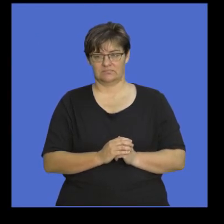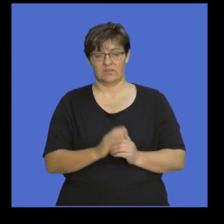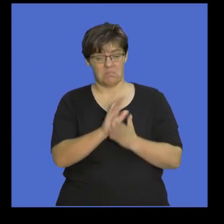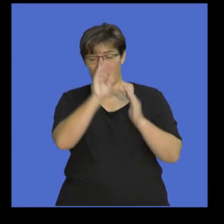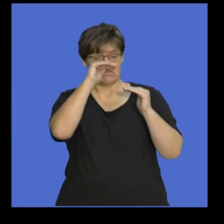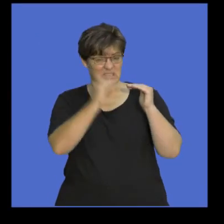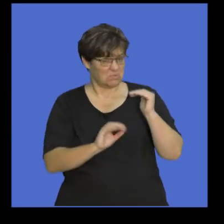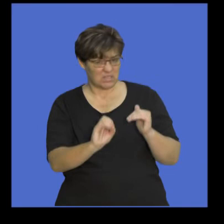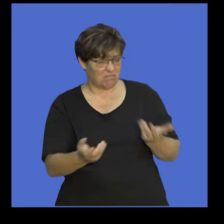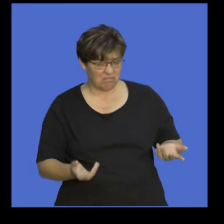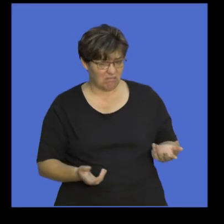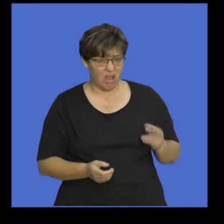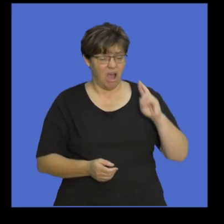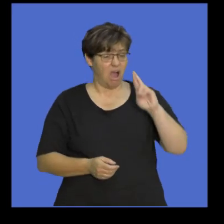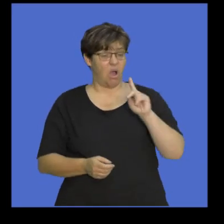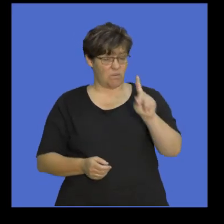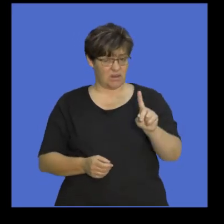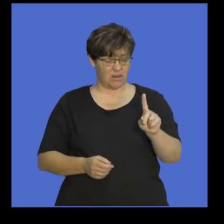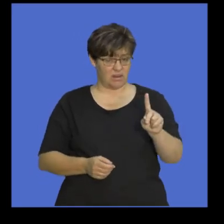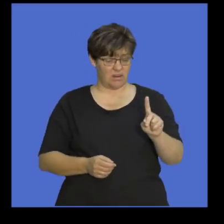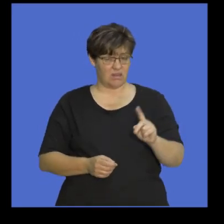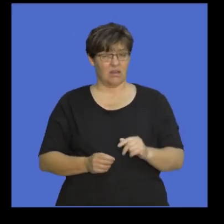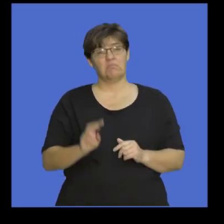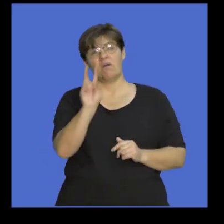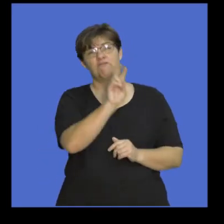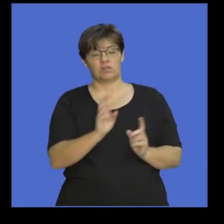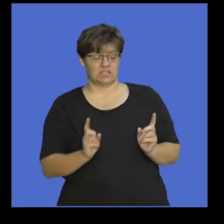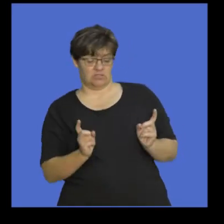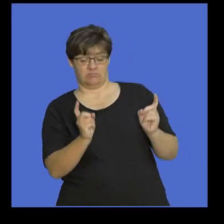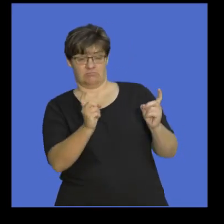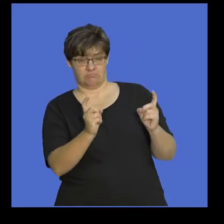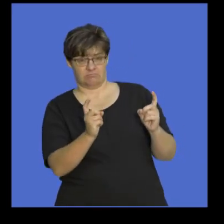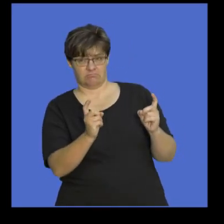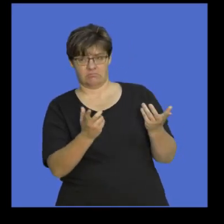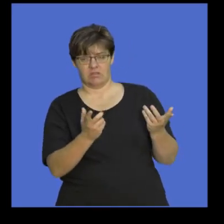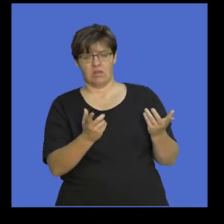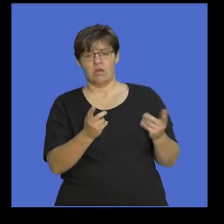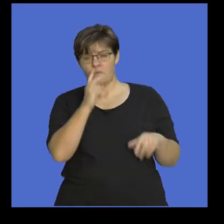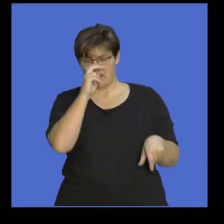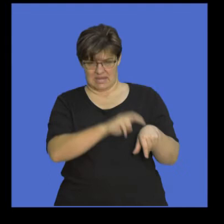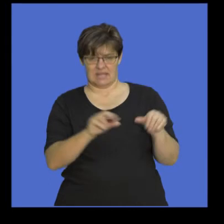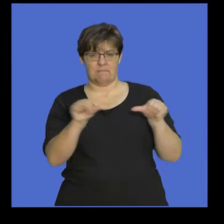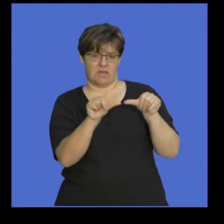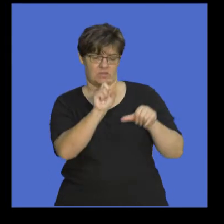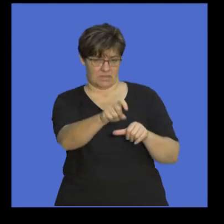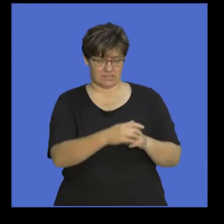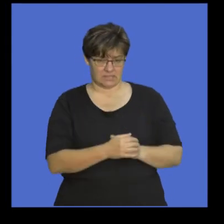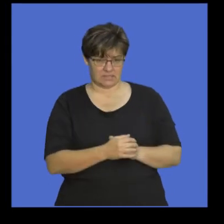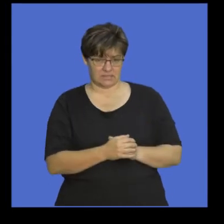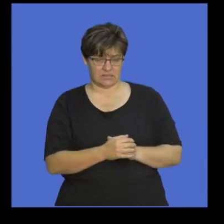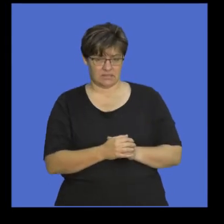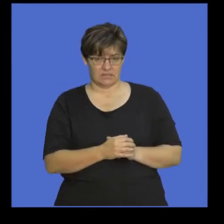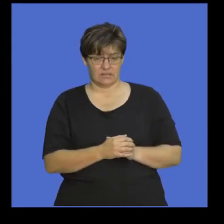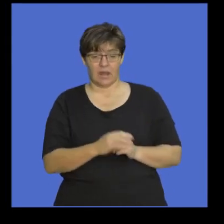realize that there is a decrease, so if resistor 1, the voltage across resistor 1 is something that we also need to